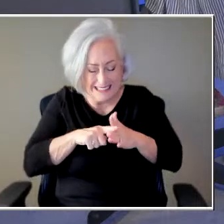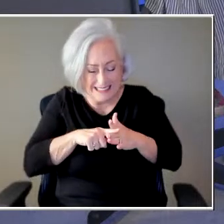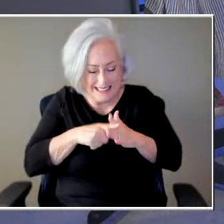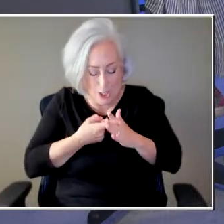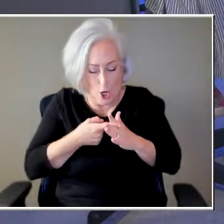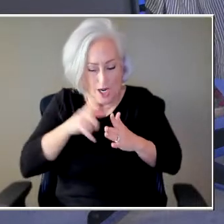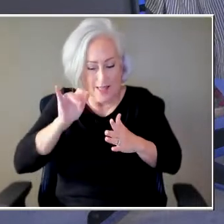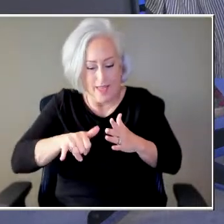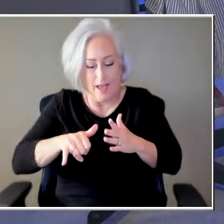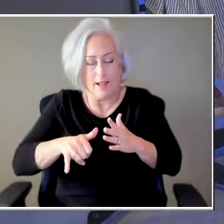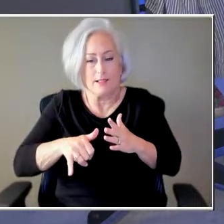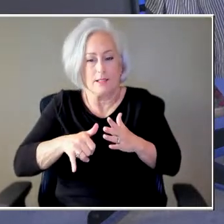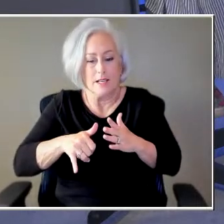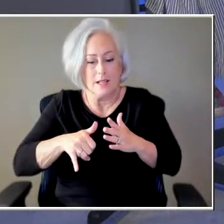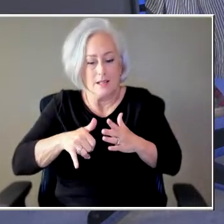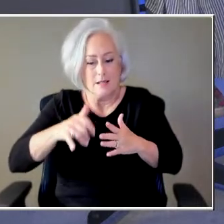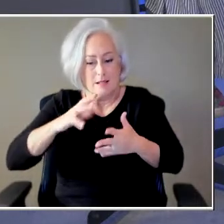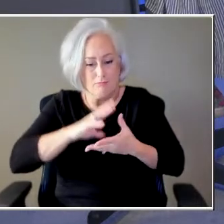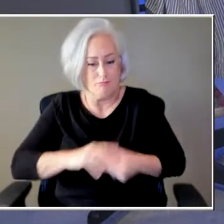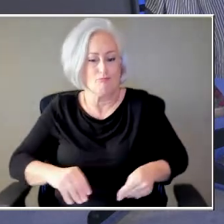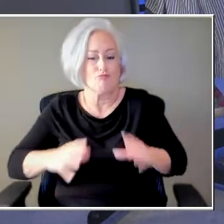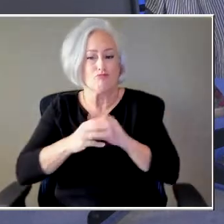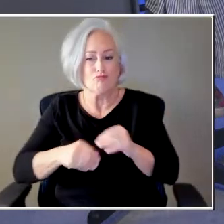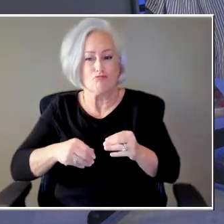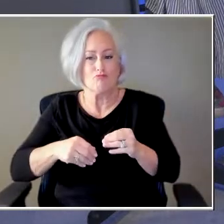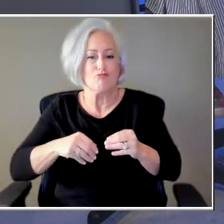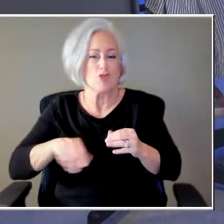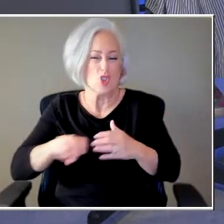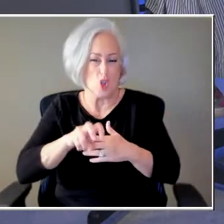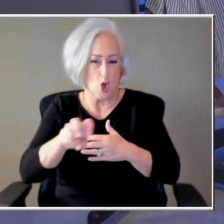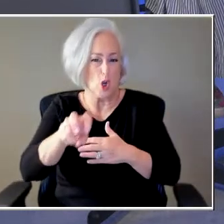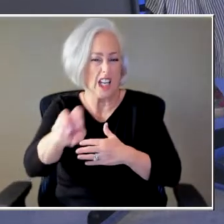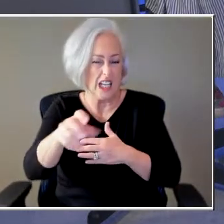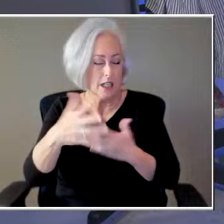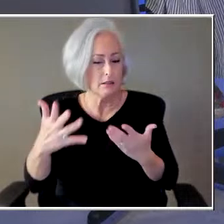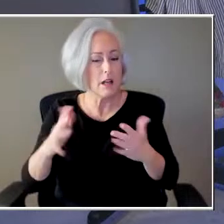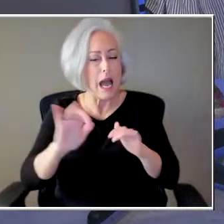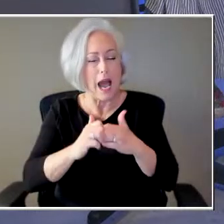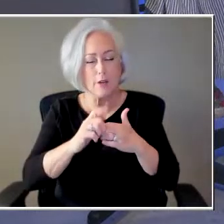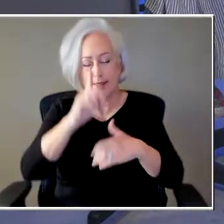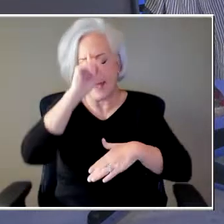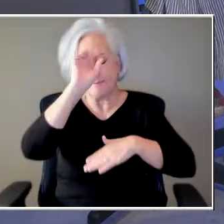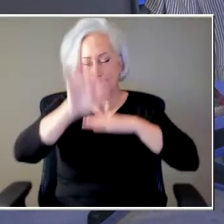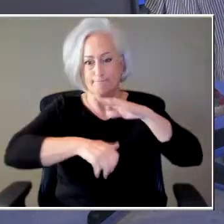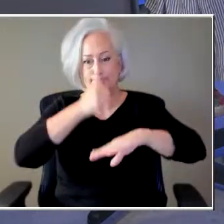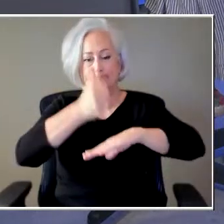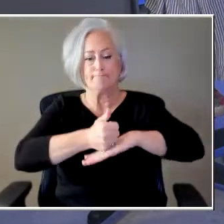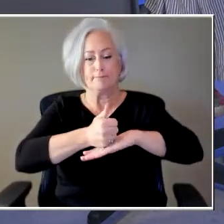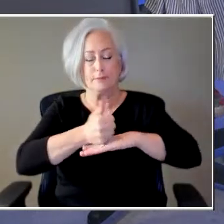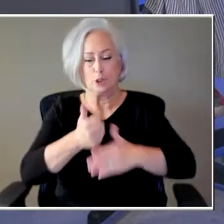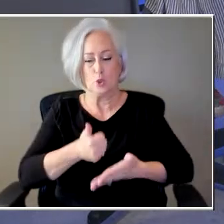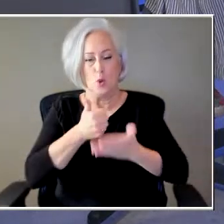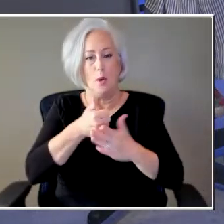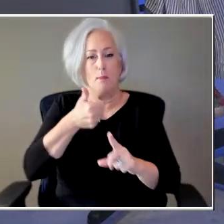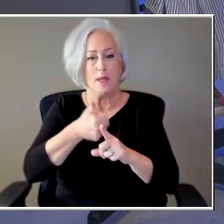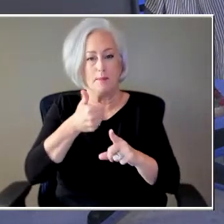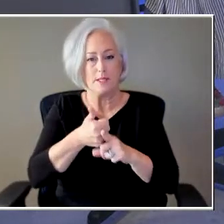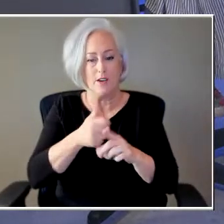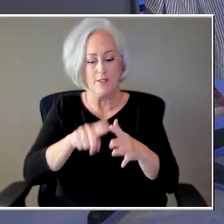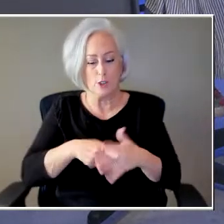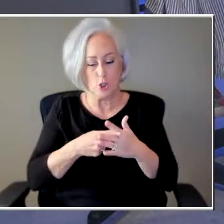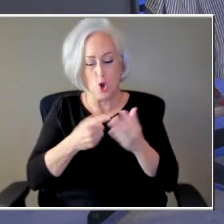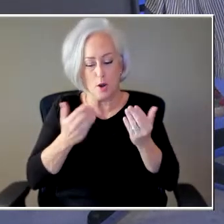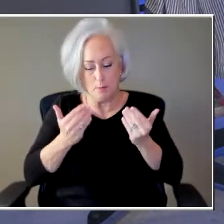get to those spaces, how does someone get into that mindset so that they can start moving forward? What kind of advice might you have for someone to